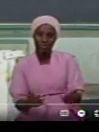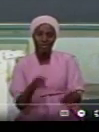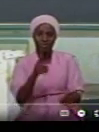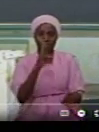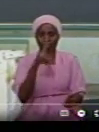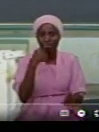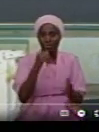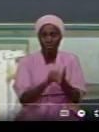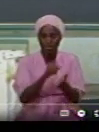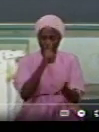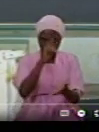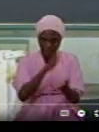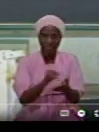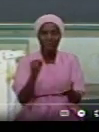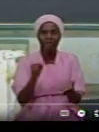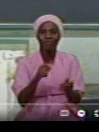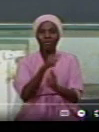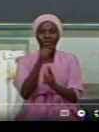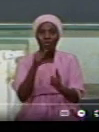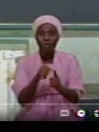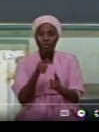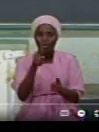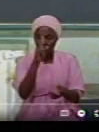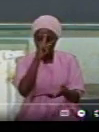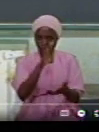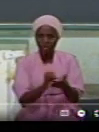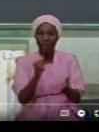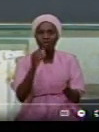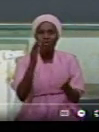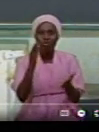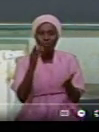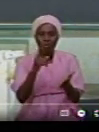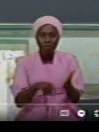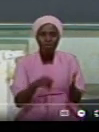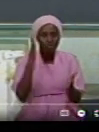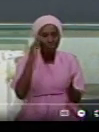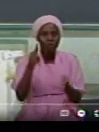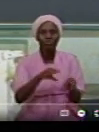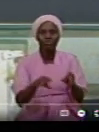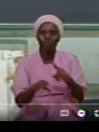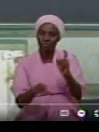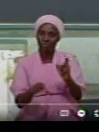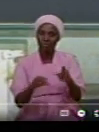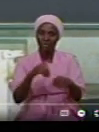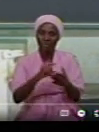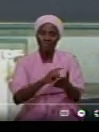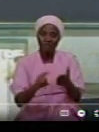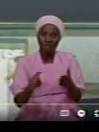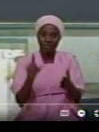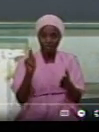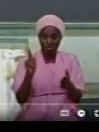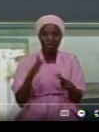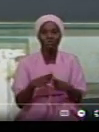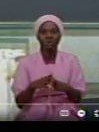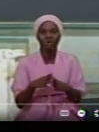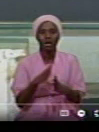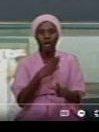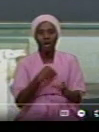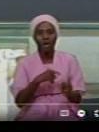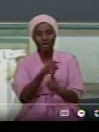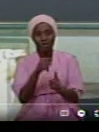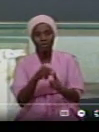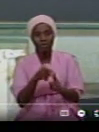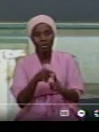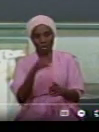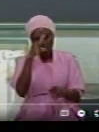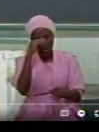believe. When you believe, what are you going to do? Verse 21. And when they had consulted with the